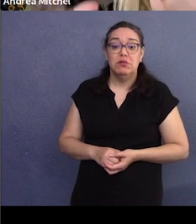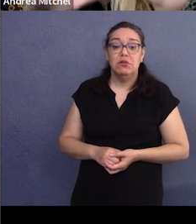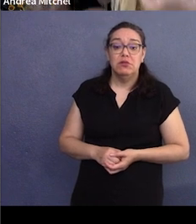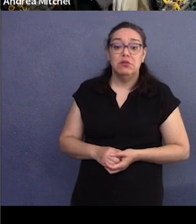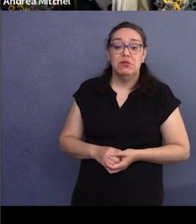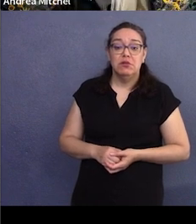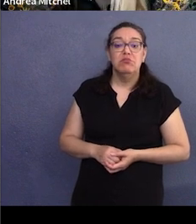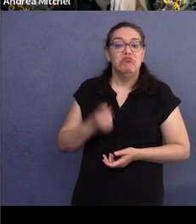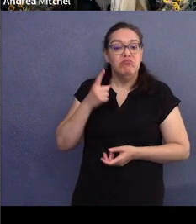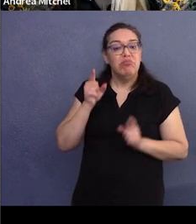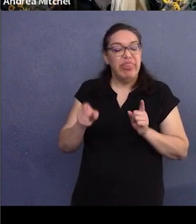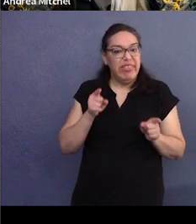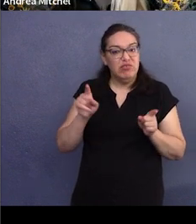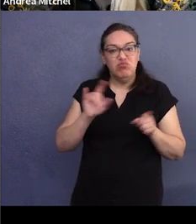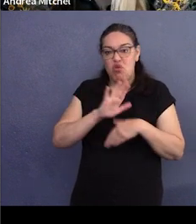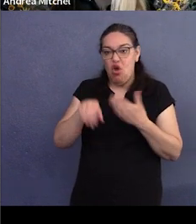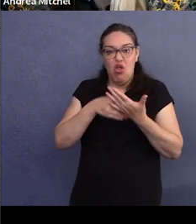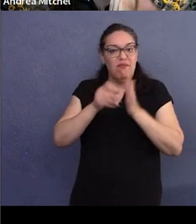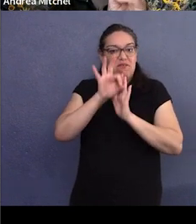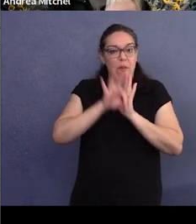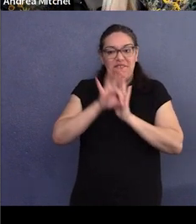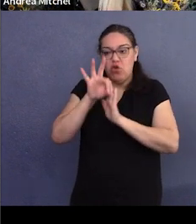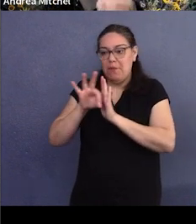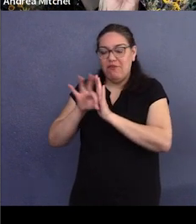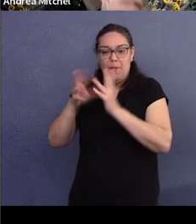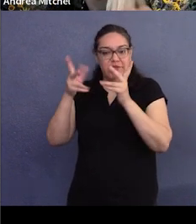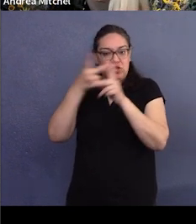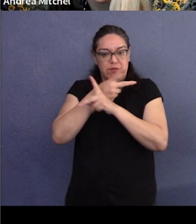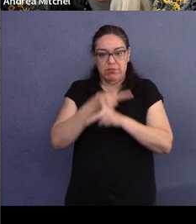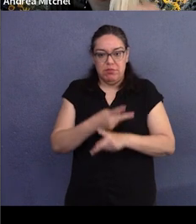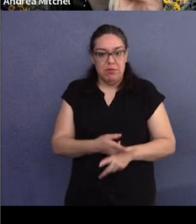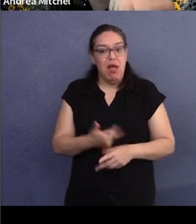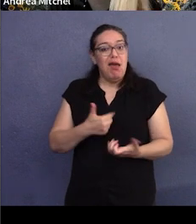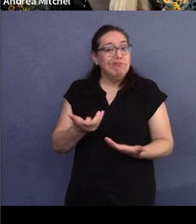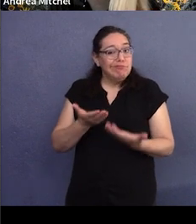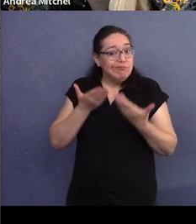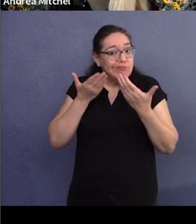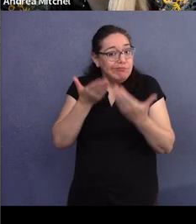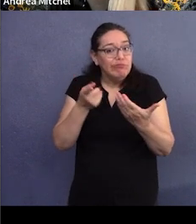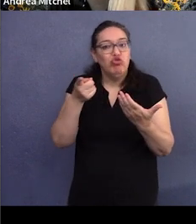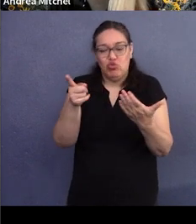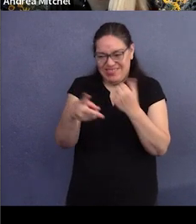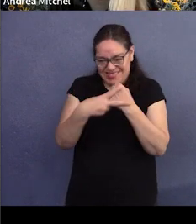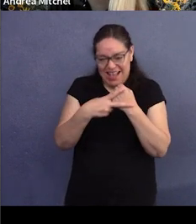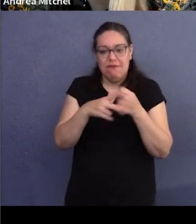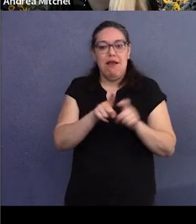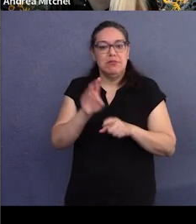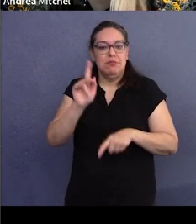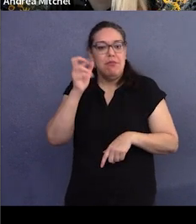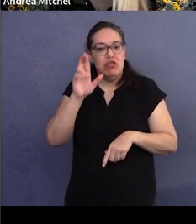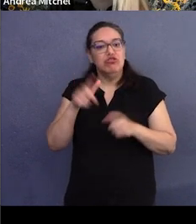So this is all formulated out for you. I suggest that you save it as a master and play with it.